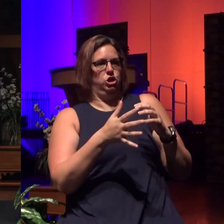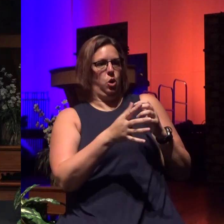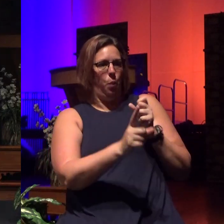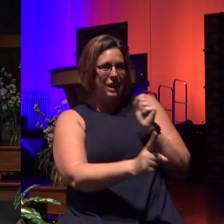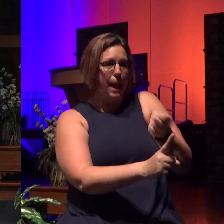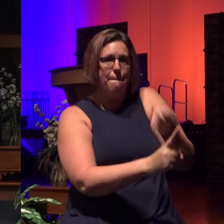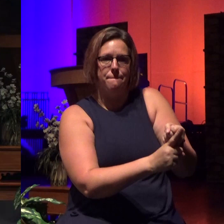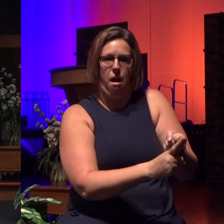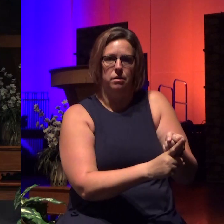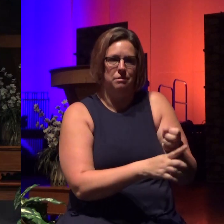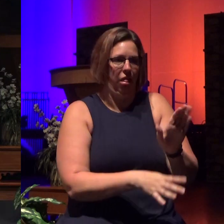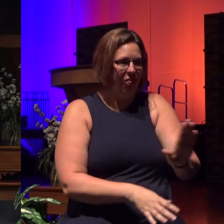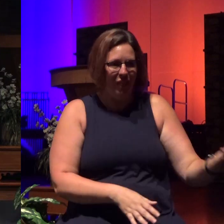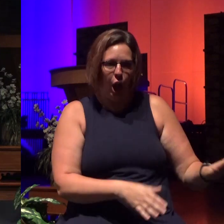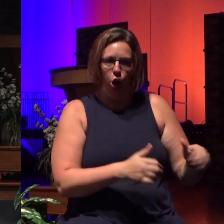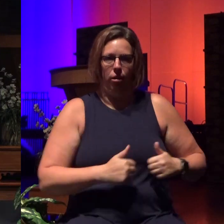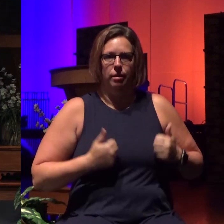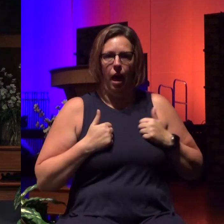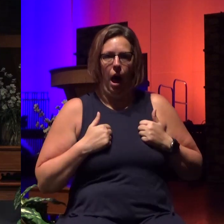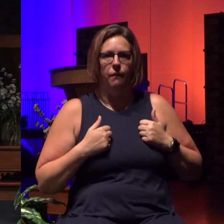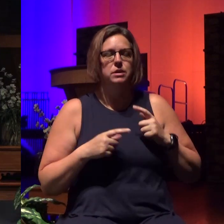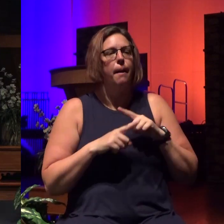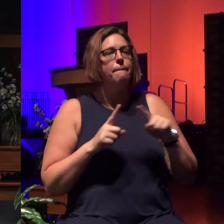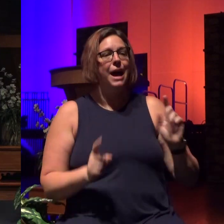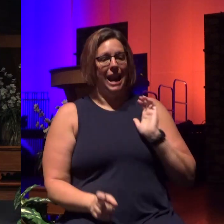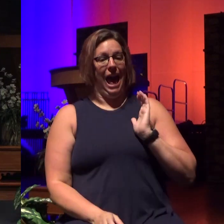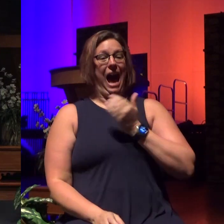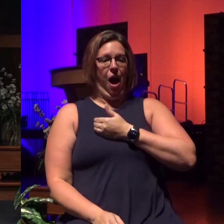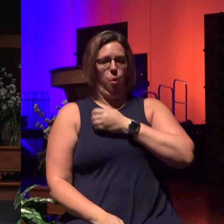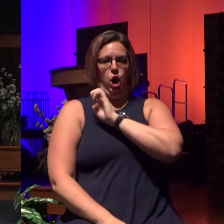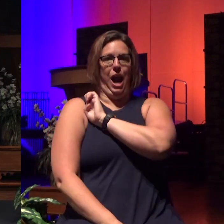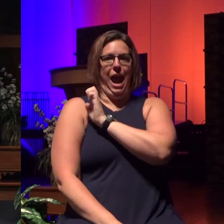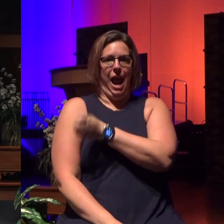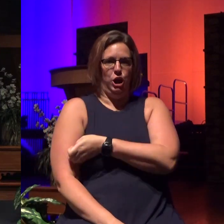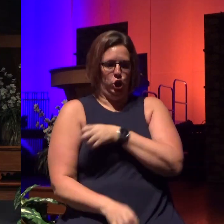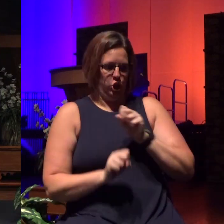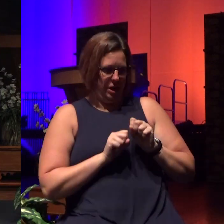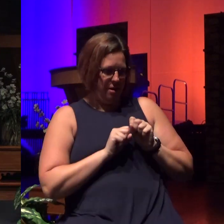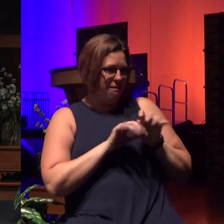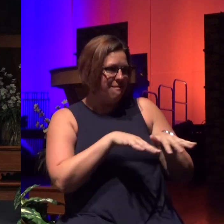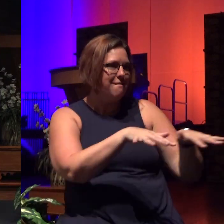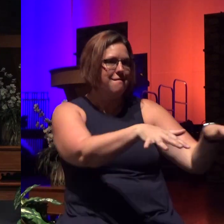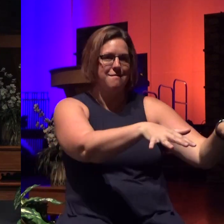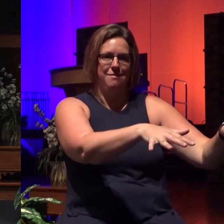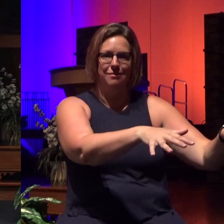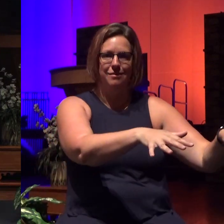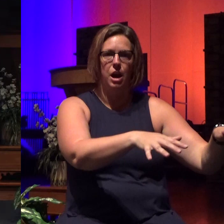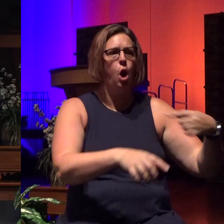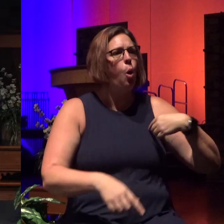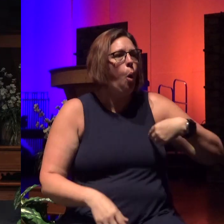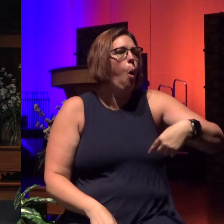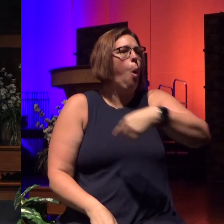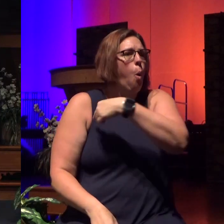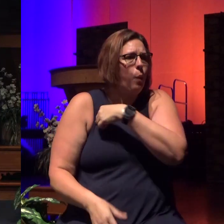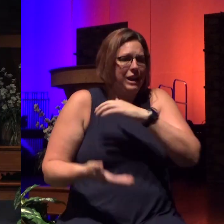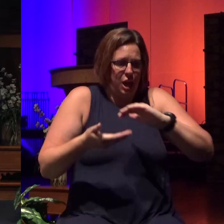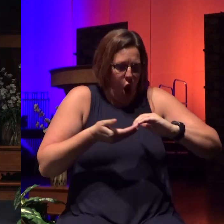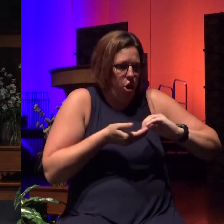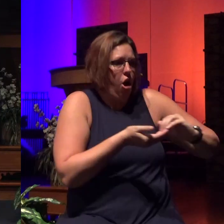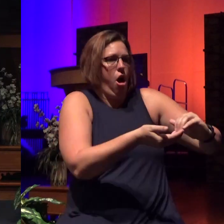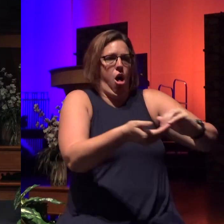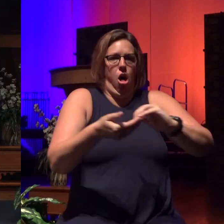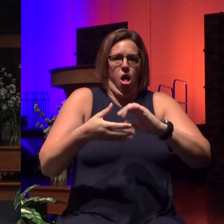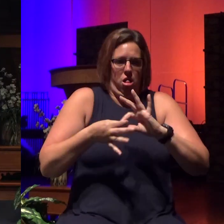little things like that that we can lend our energy to can make a difference because we are all one. We exist in the